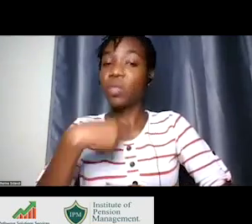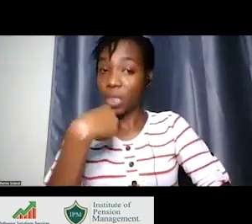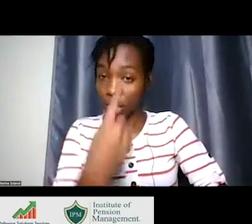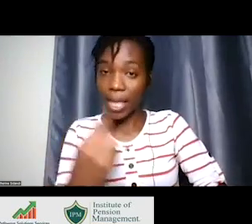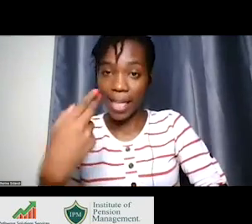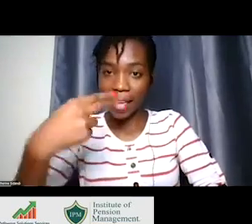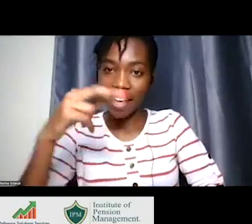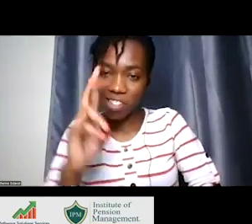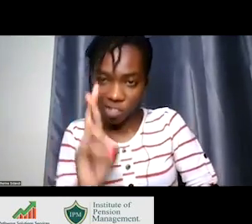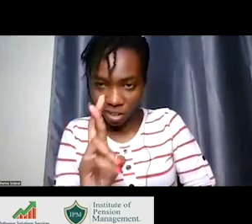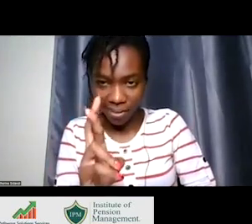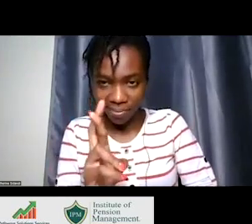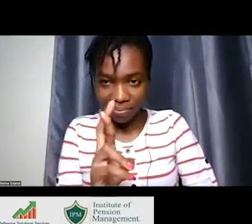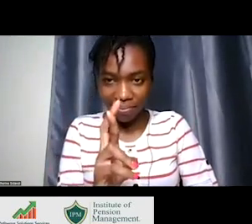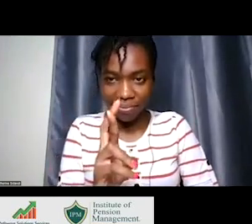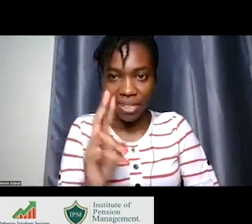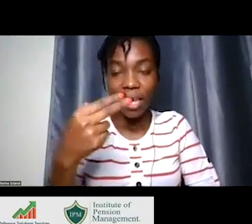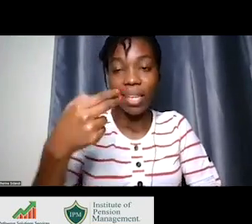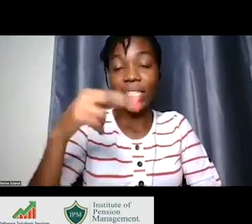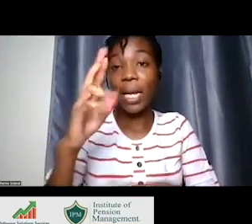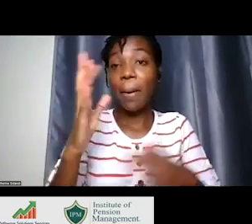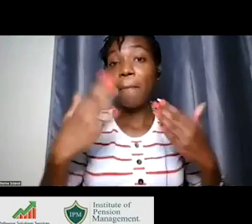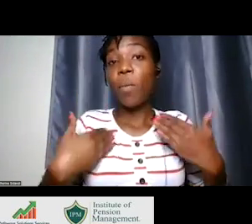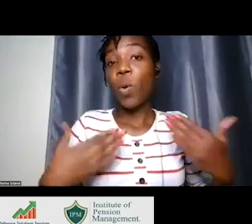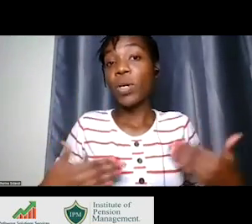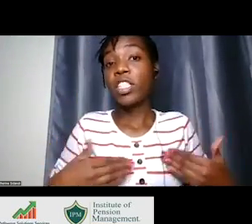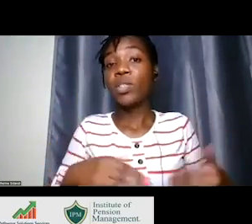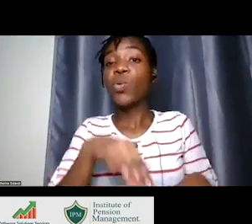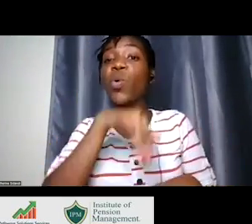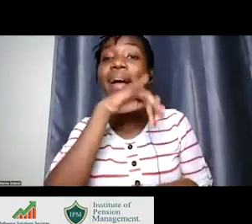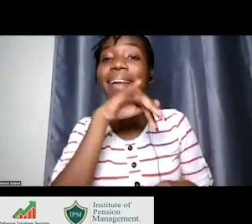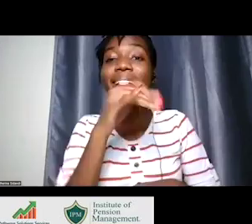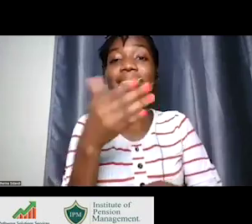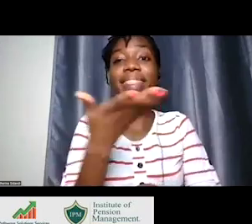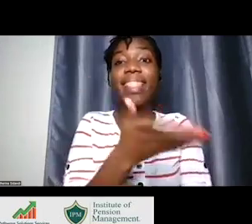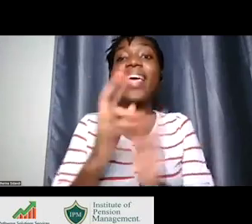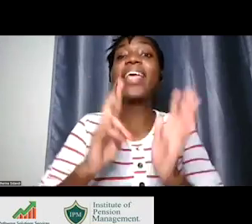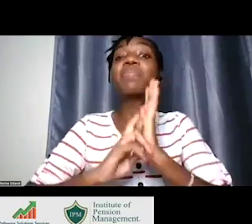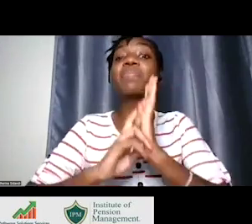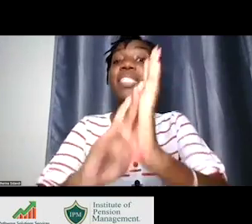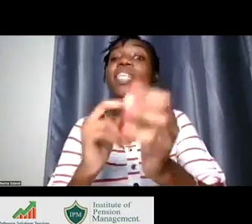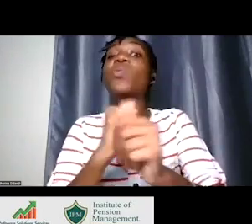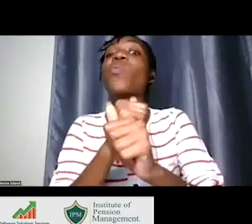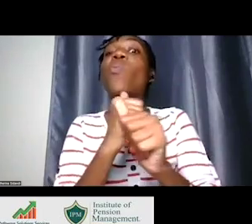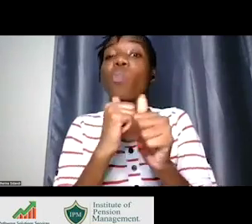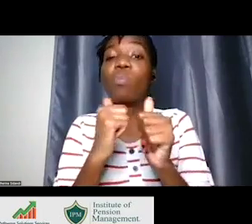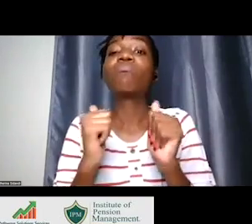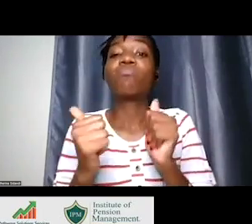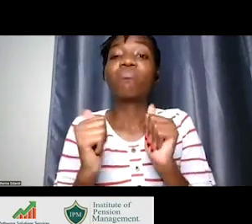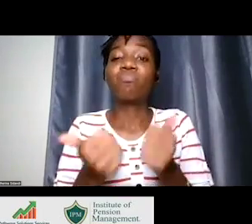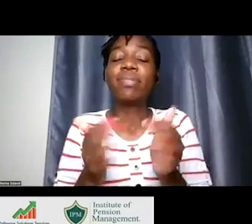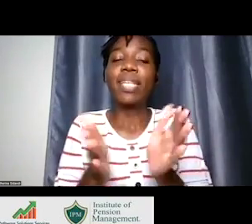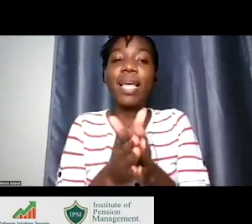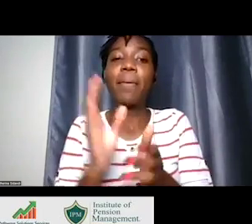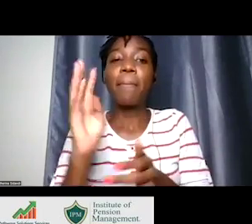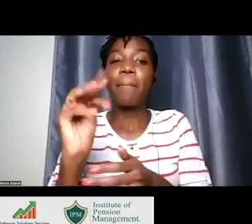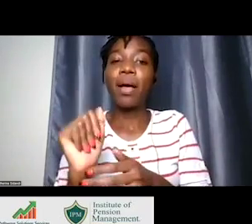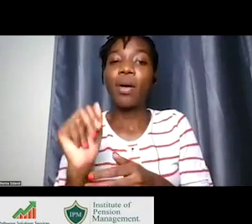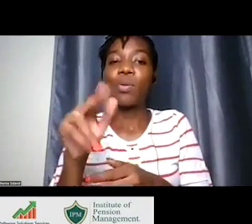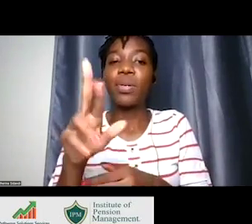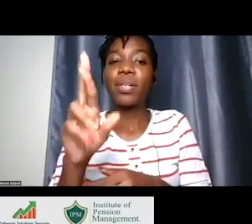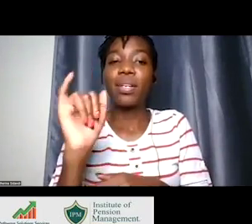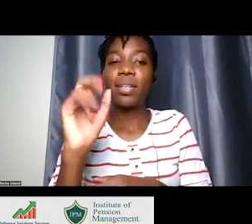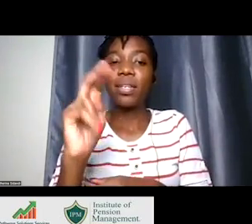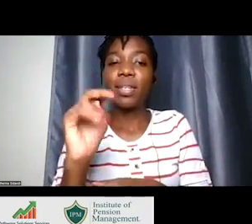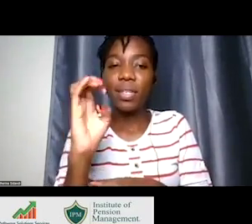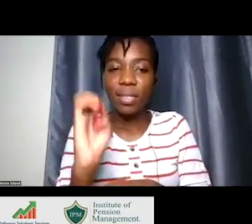is the HR body of Uganda, is well represented on the call. Yes, Maureen Oware. Okay,